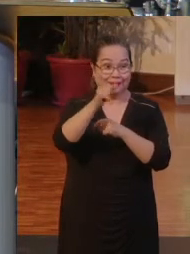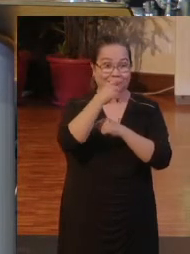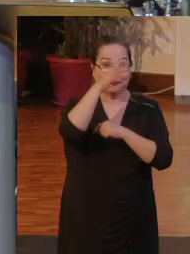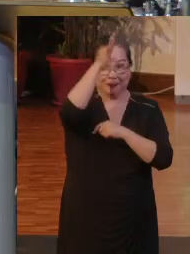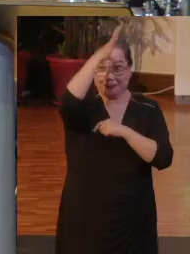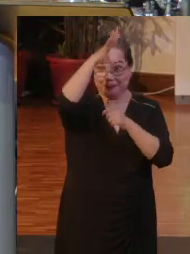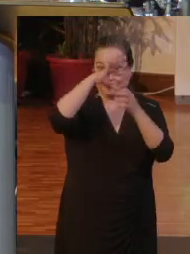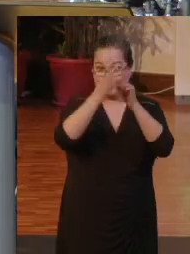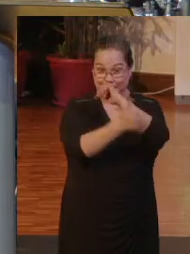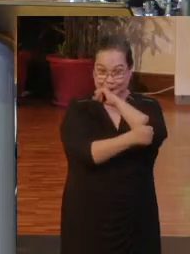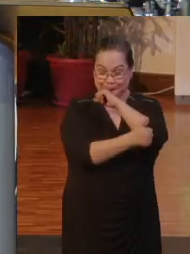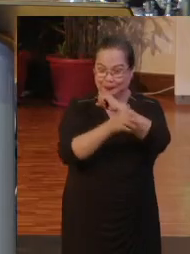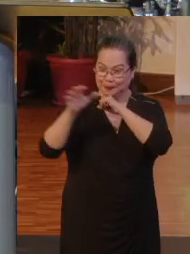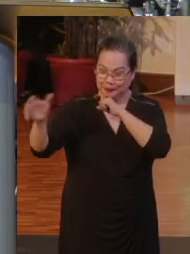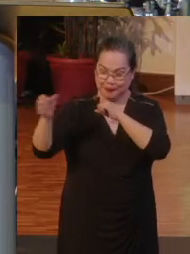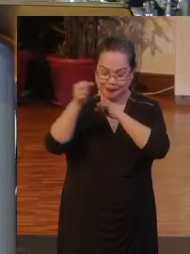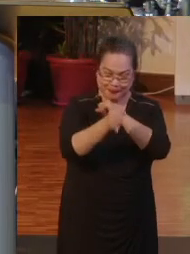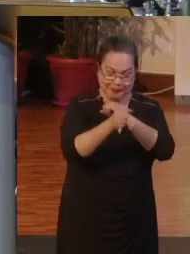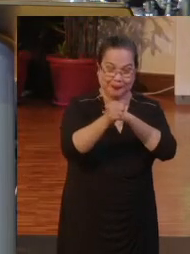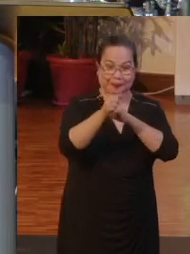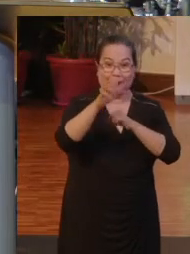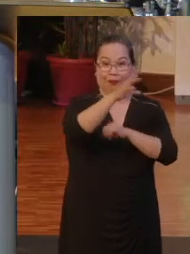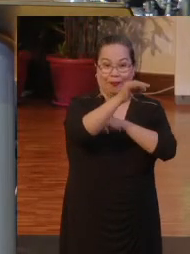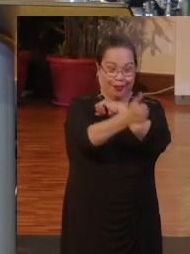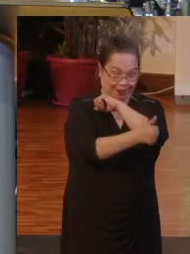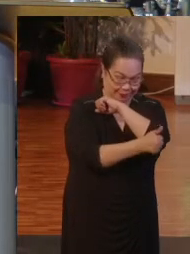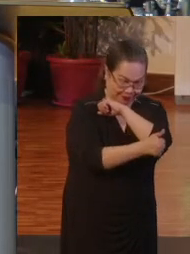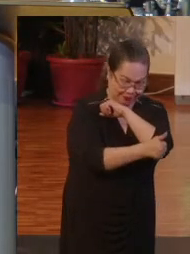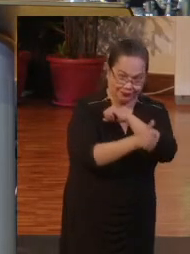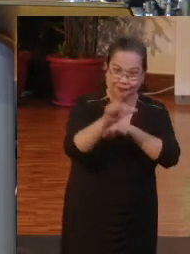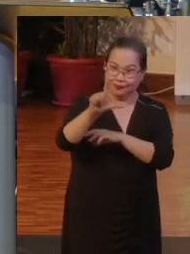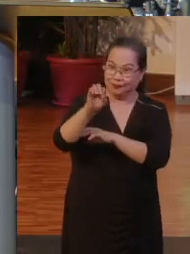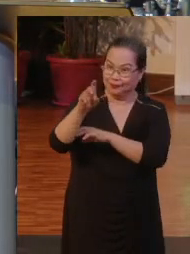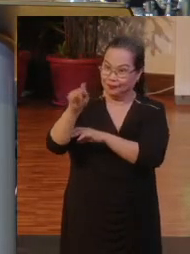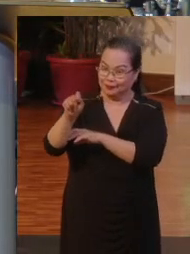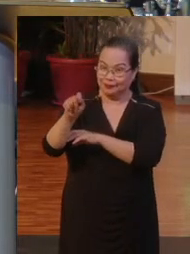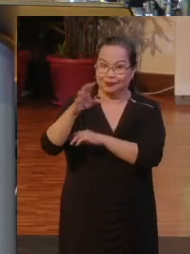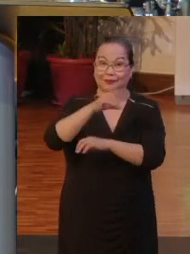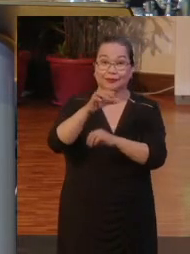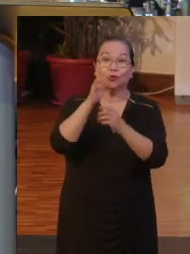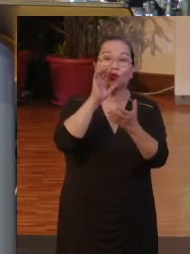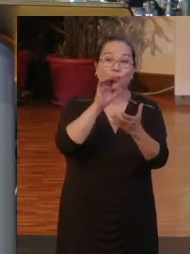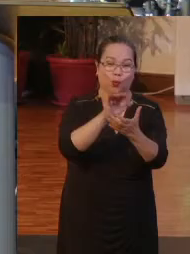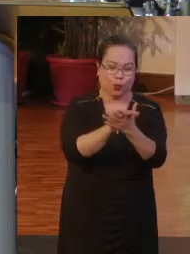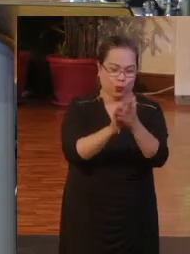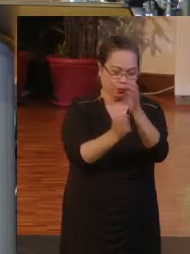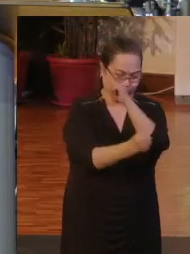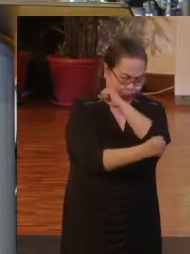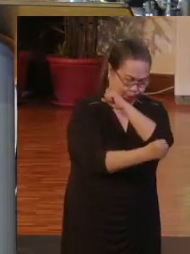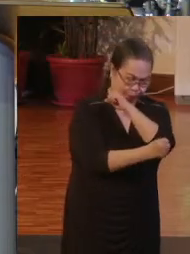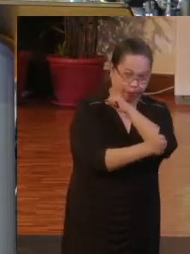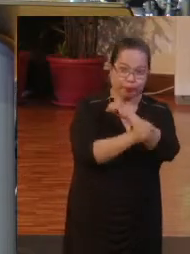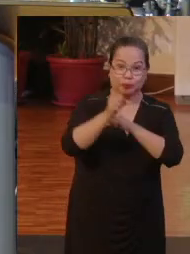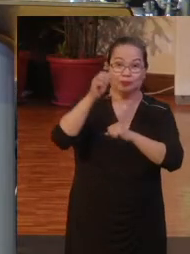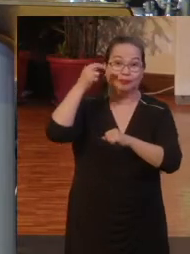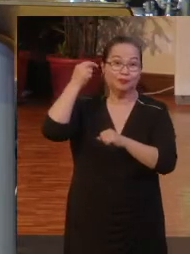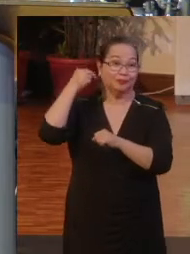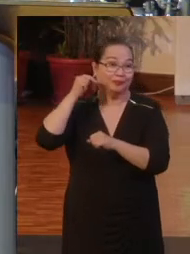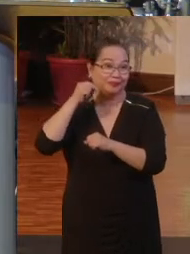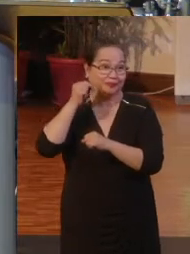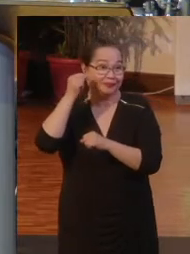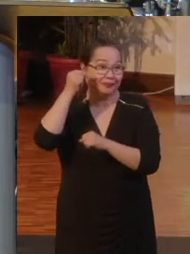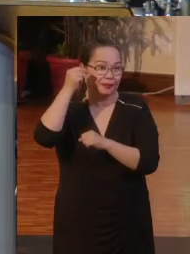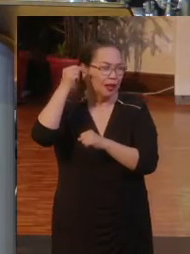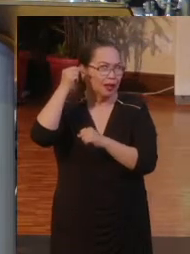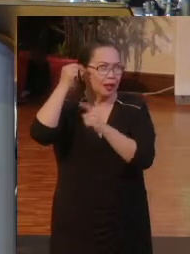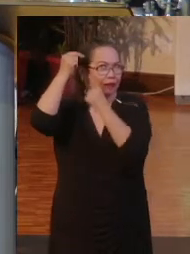the son of Haran, his grandson, and Sarai, his daughter-in-law, his son Abram's wife, and they went forth together